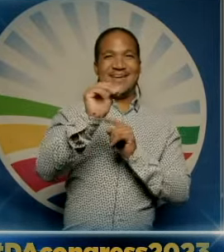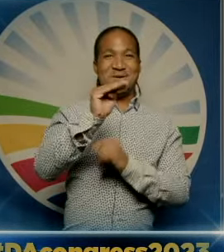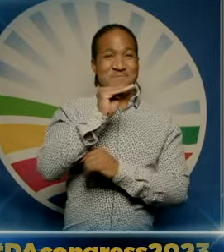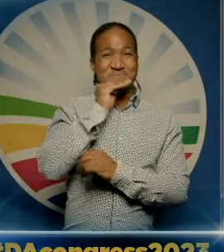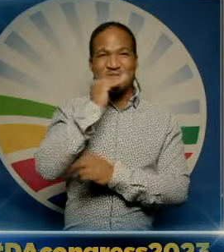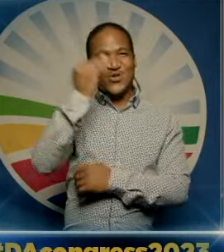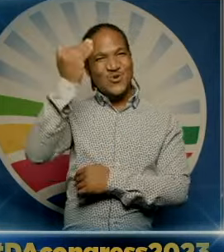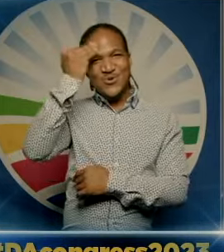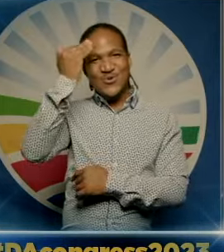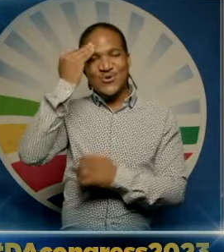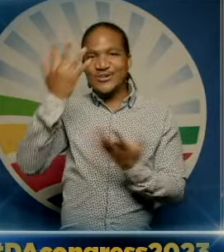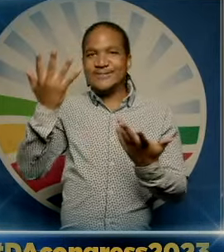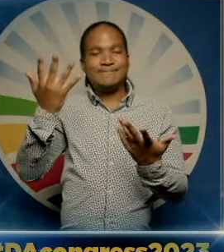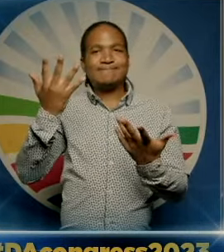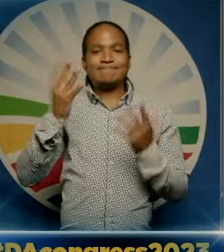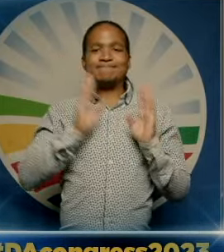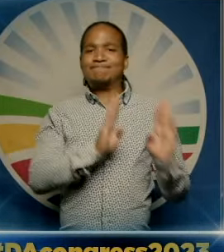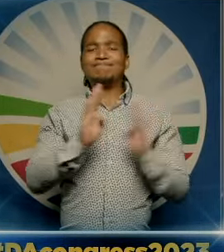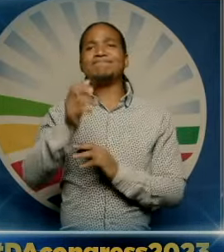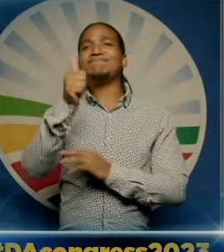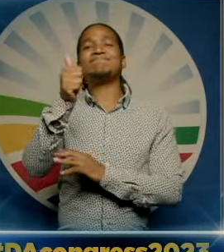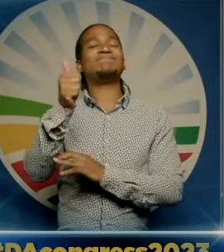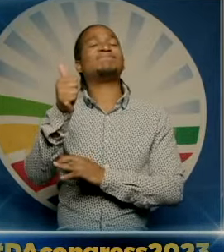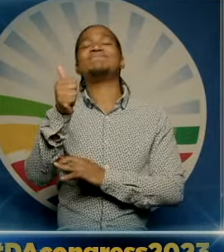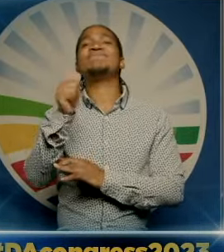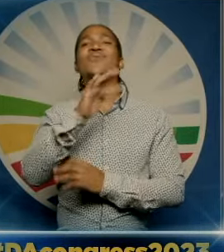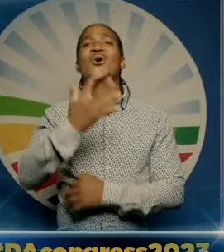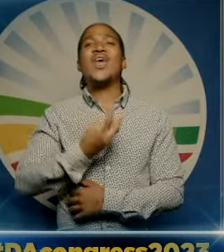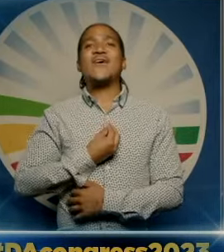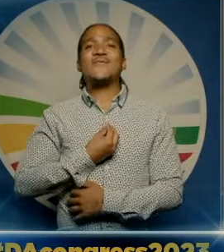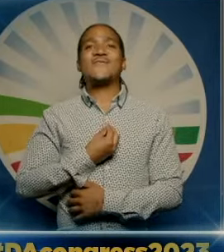lost any moral compass whatsoever.